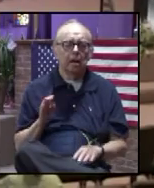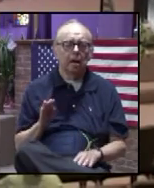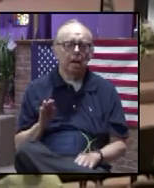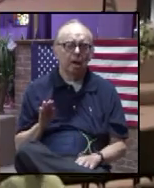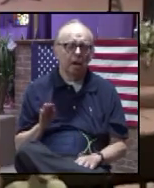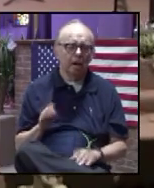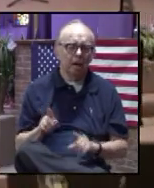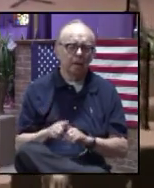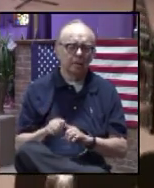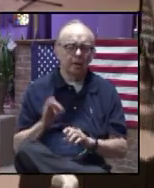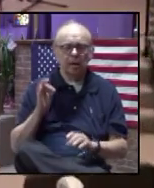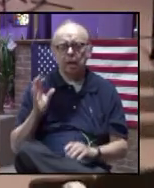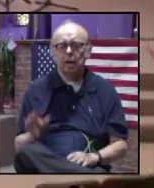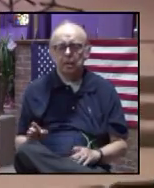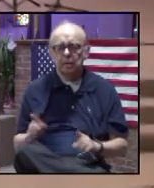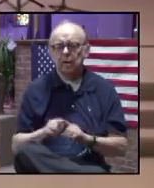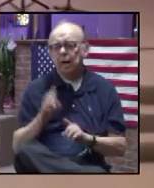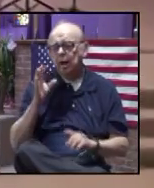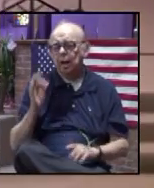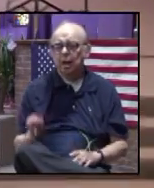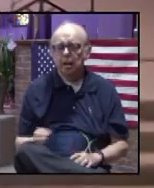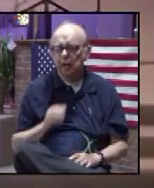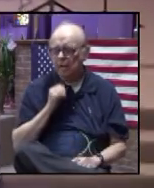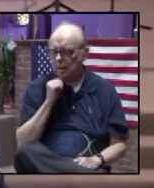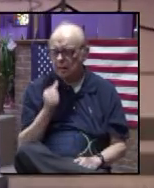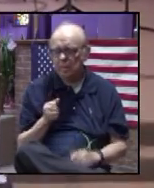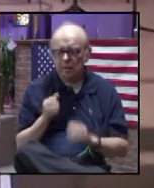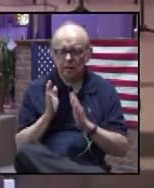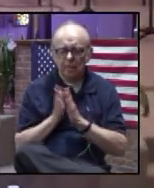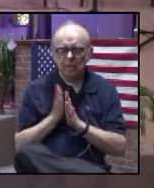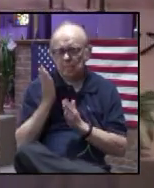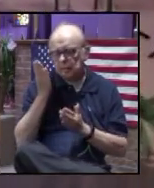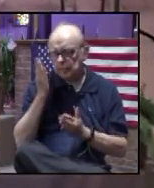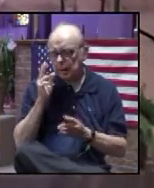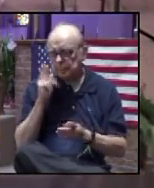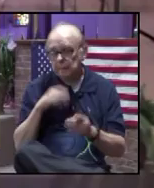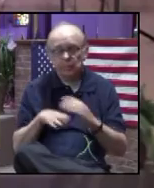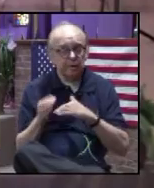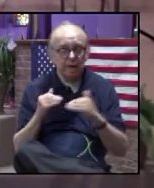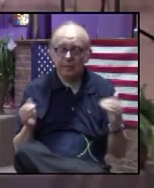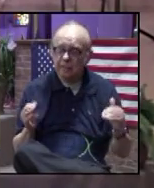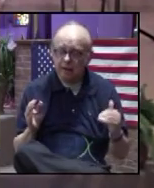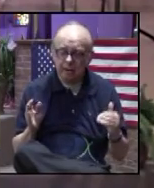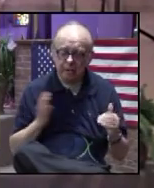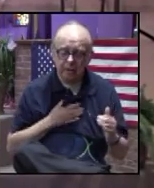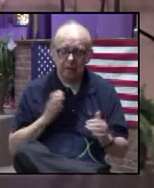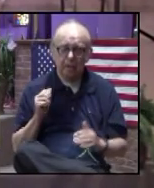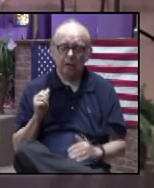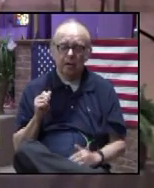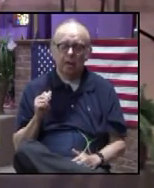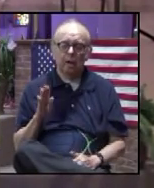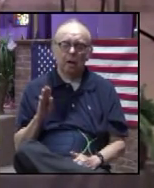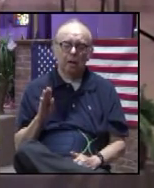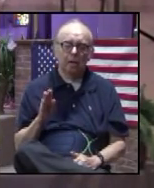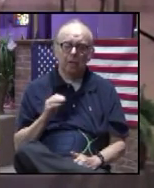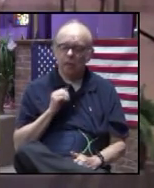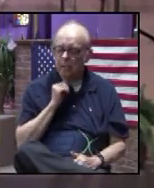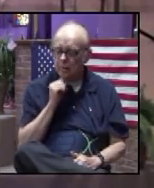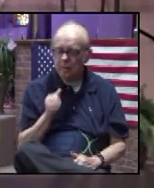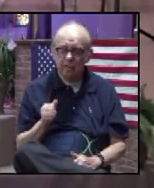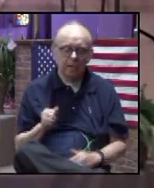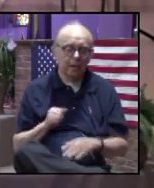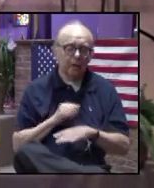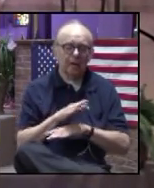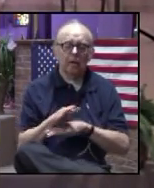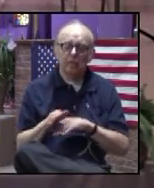as a pastor, as a preacher, is not to pray people into heaven. My job as a pastor is not to console